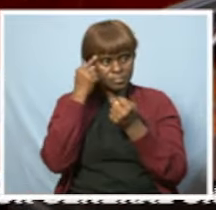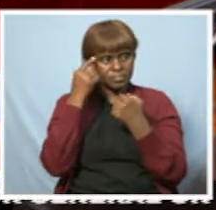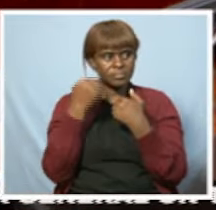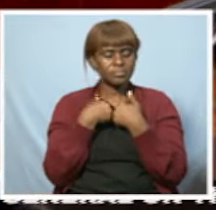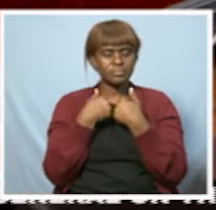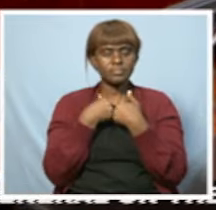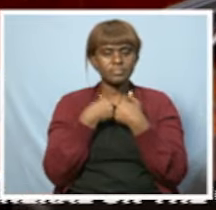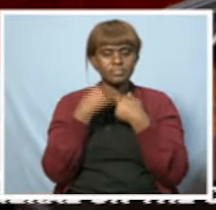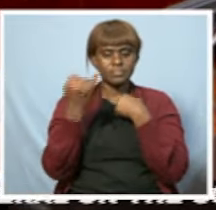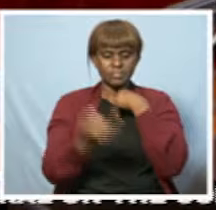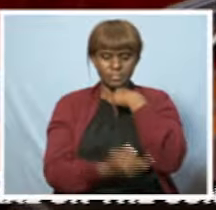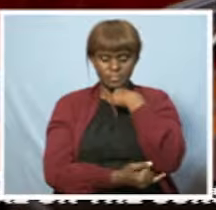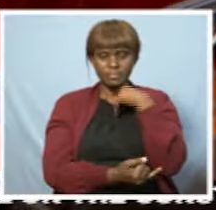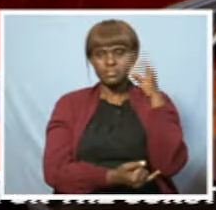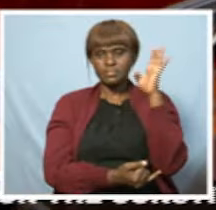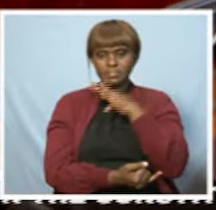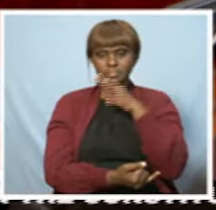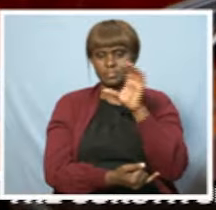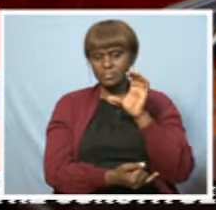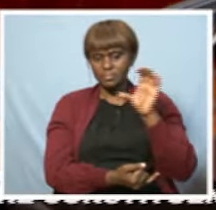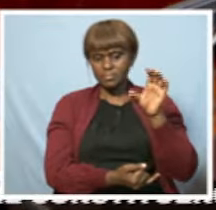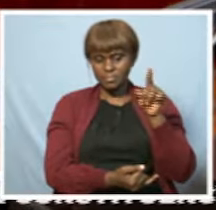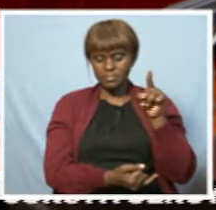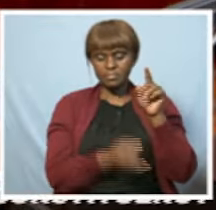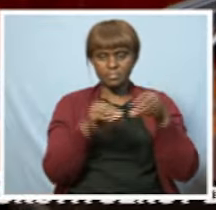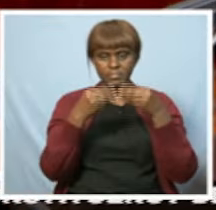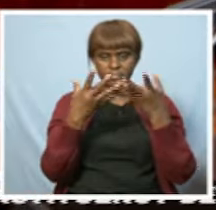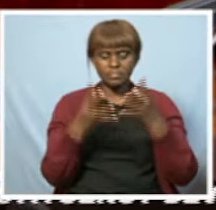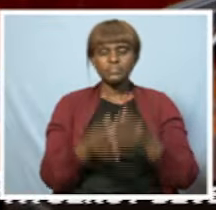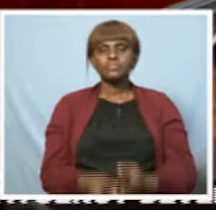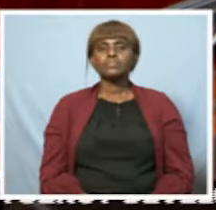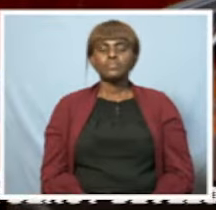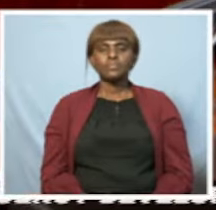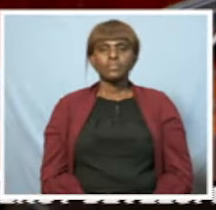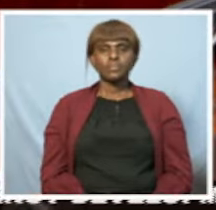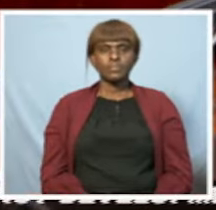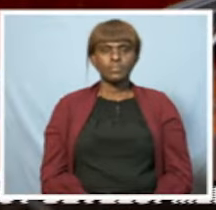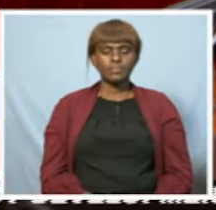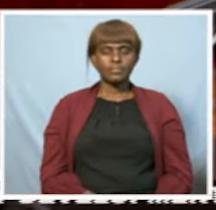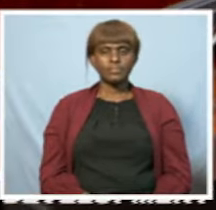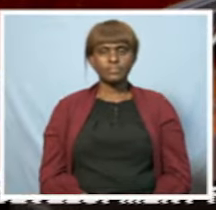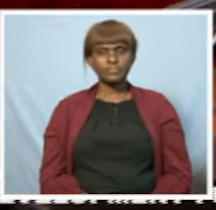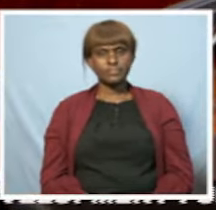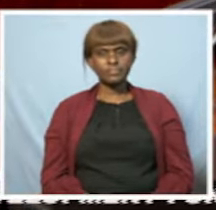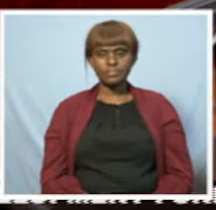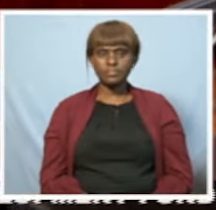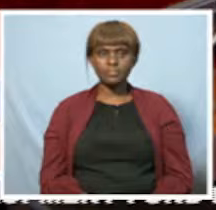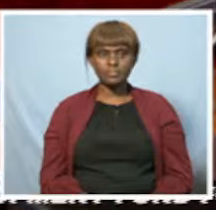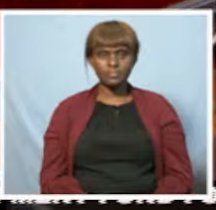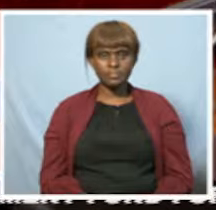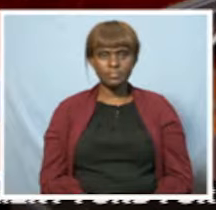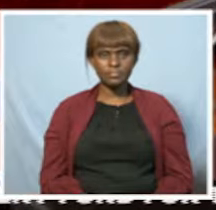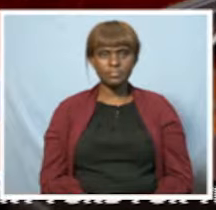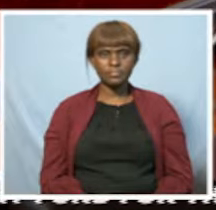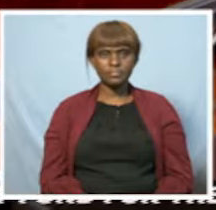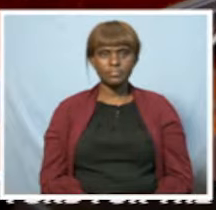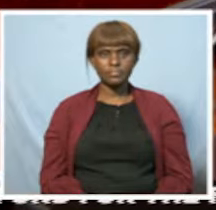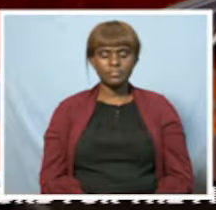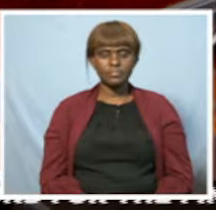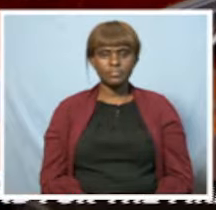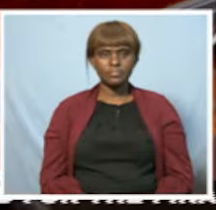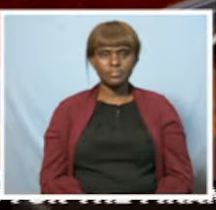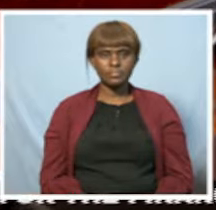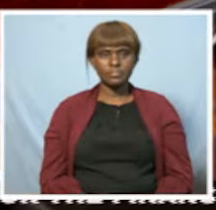has introduced the loans component to give cheap capital to Zambian small and